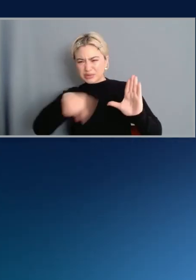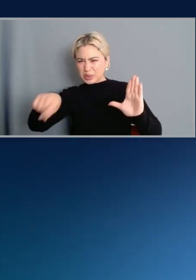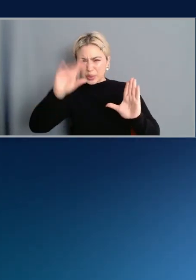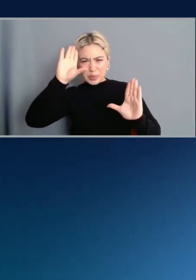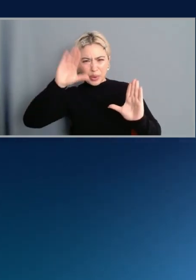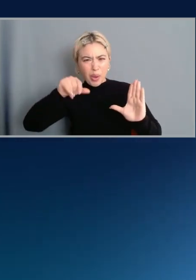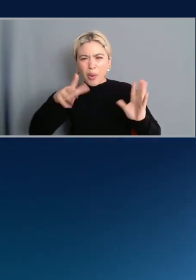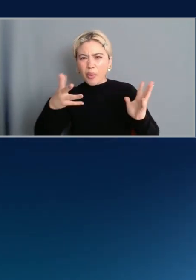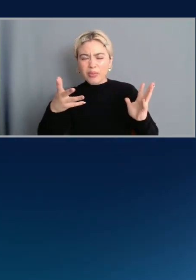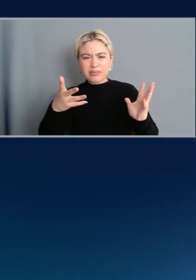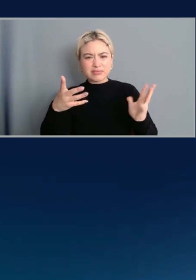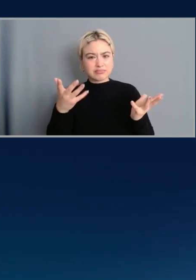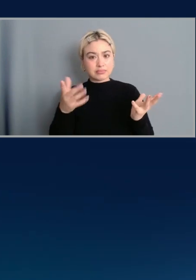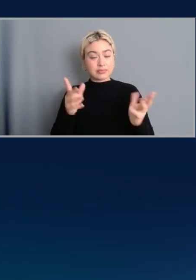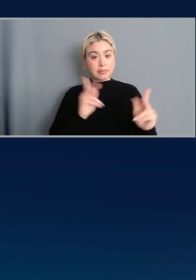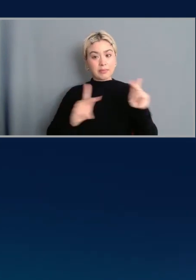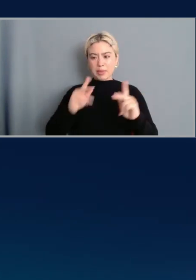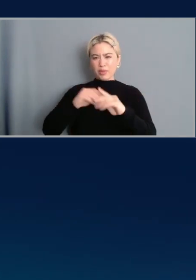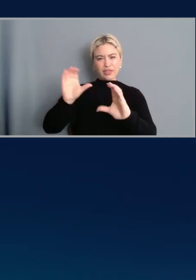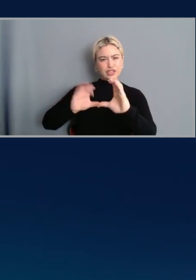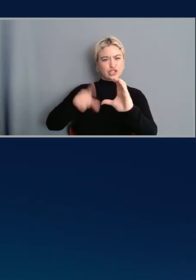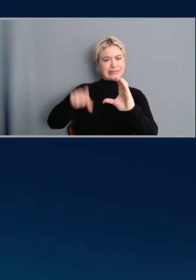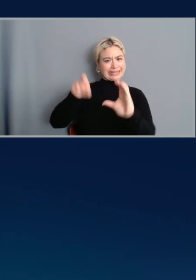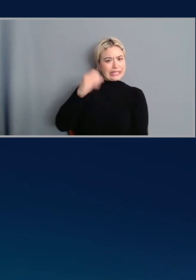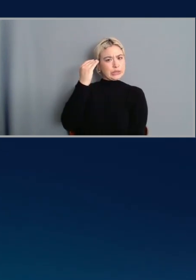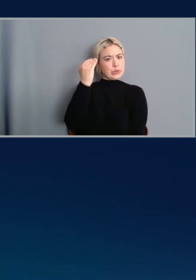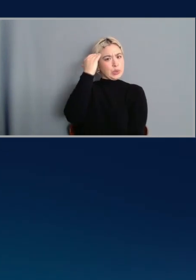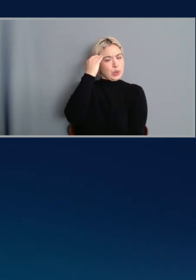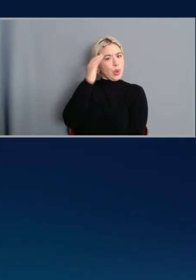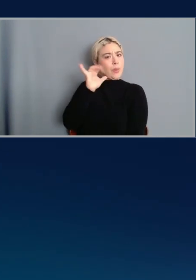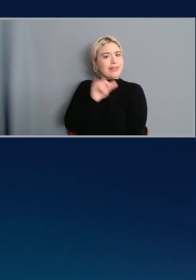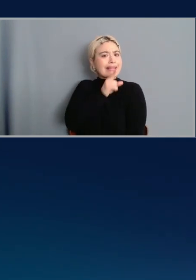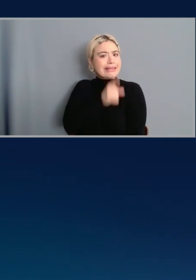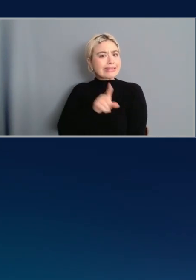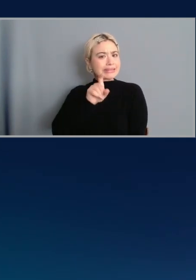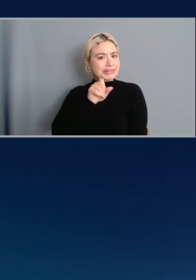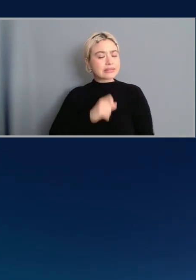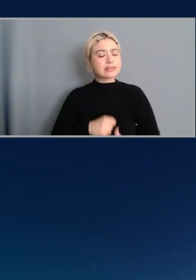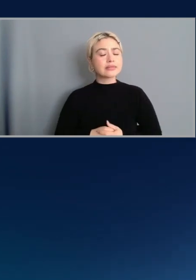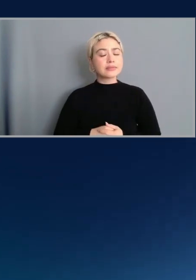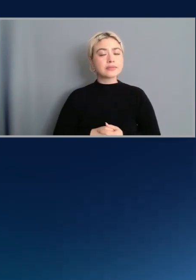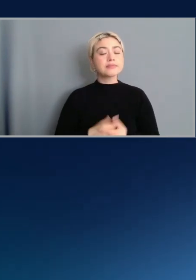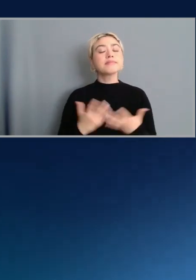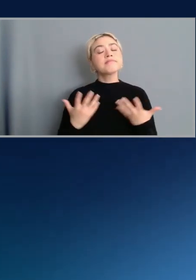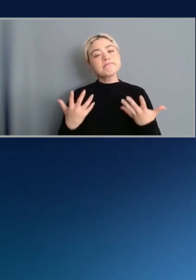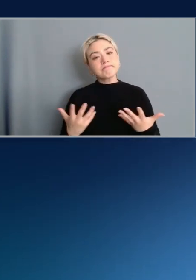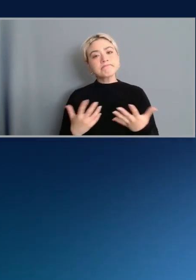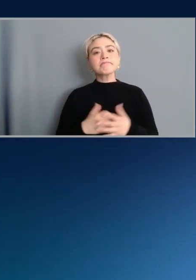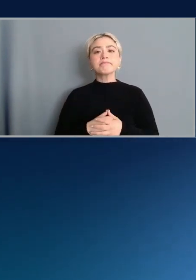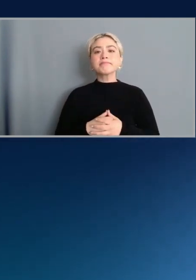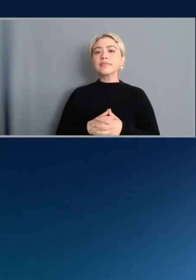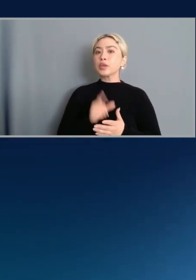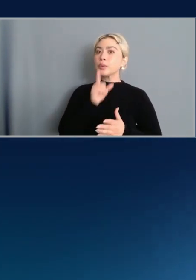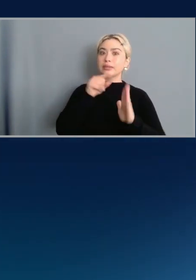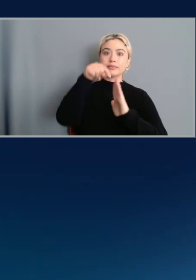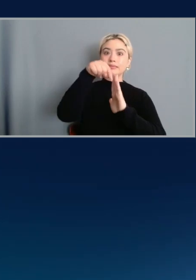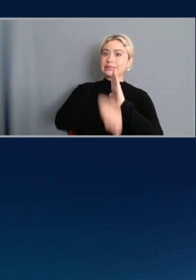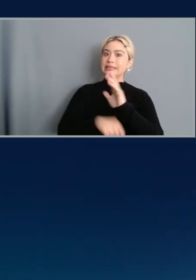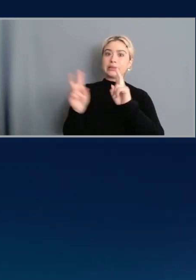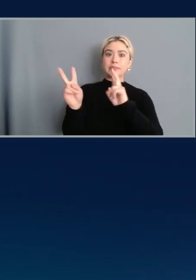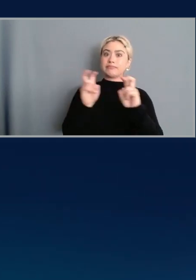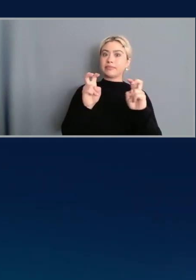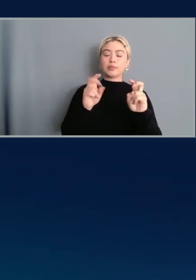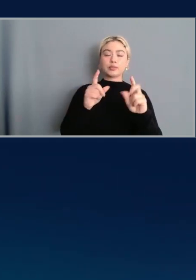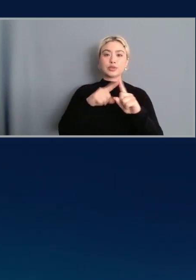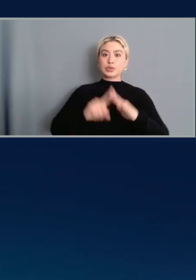camera, people in chat, do they need to know what the transformer architecture is? Yeah, I think that's a very deep topic to start off with,